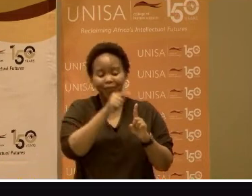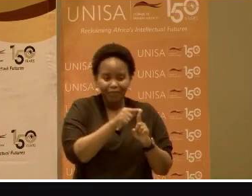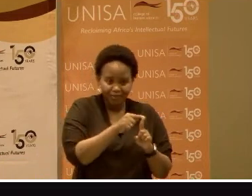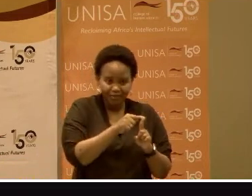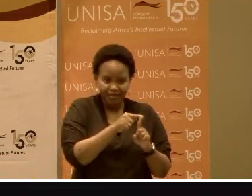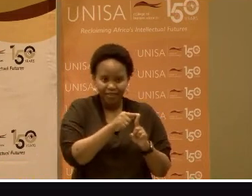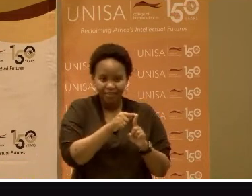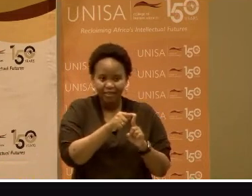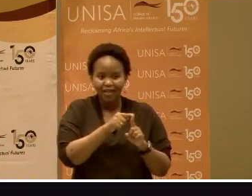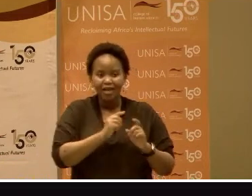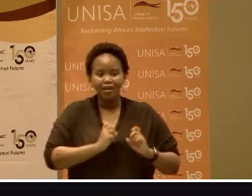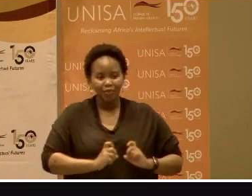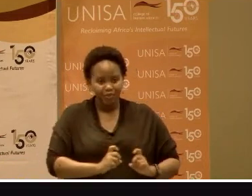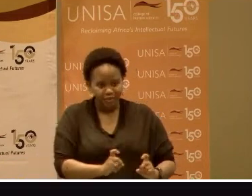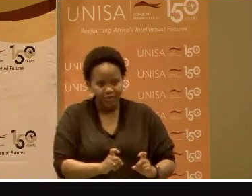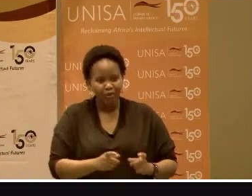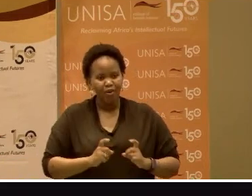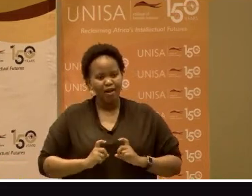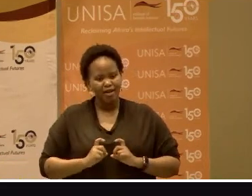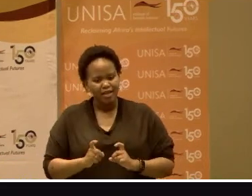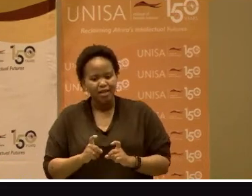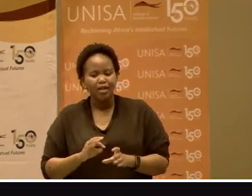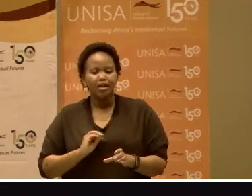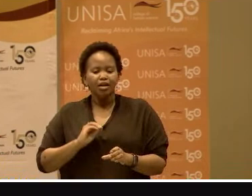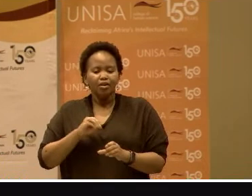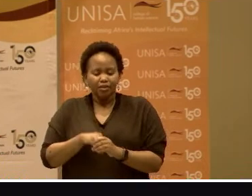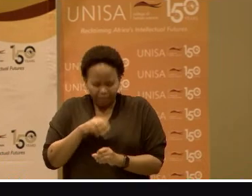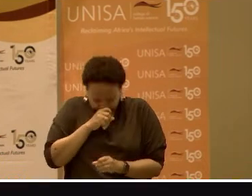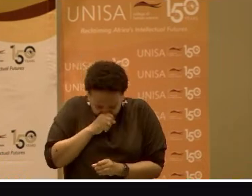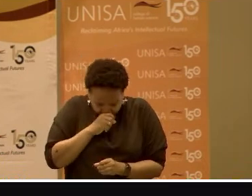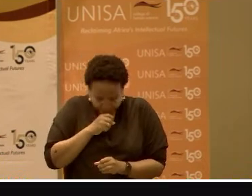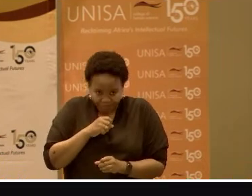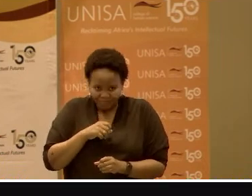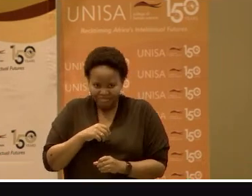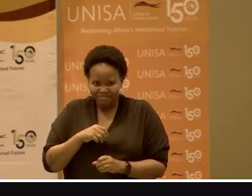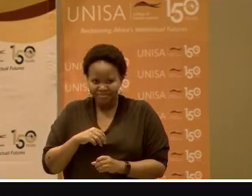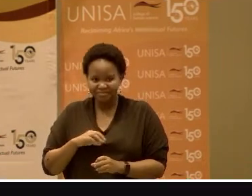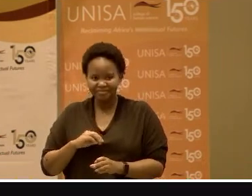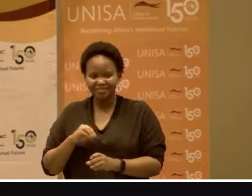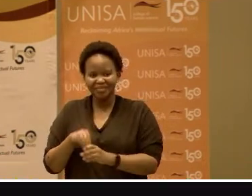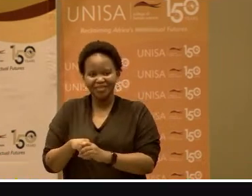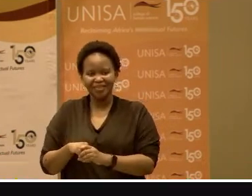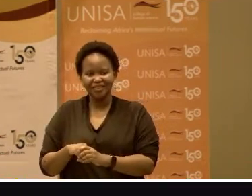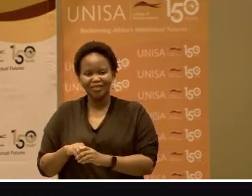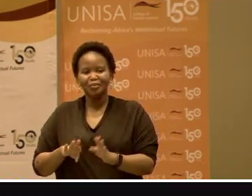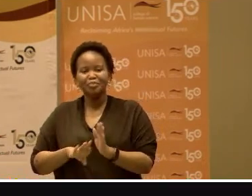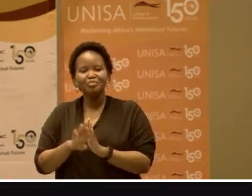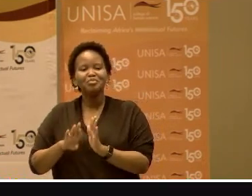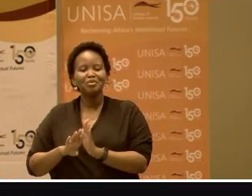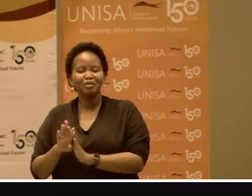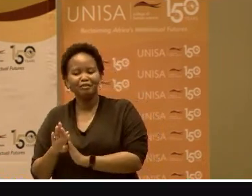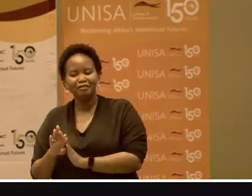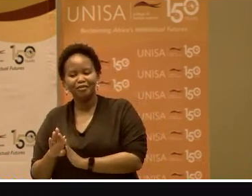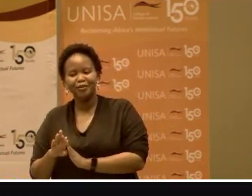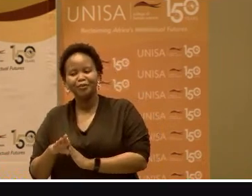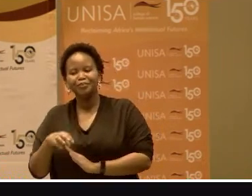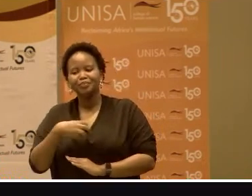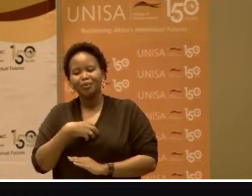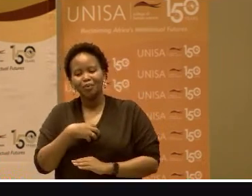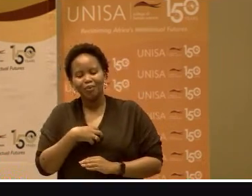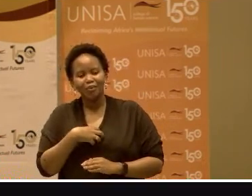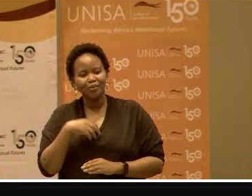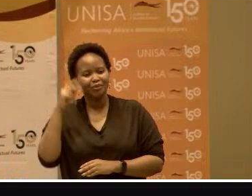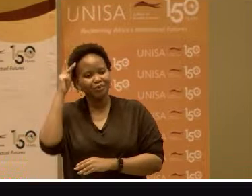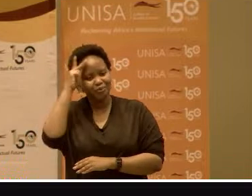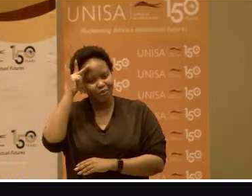embark upon aggressive recruitment of indigenous language teachers to teach our students the knowledge